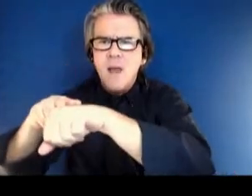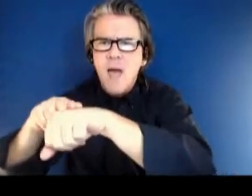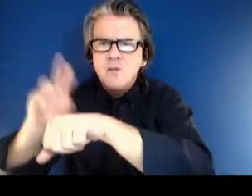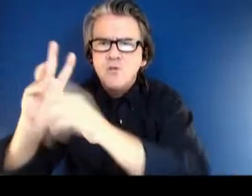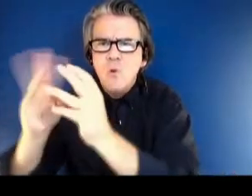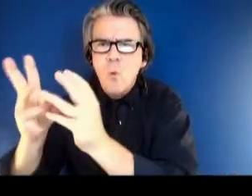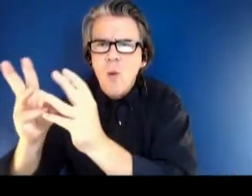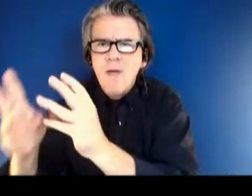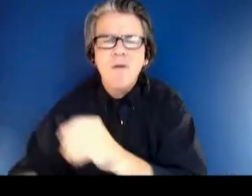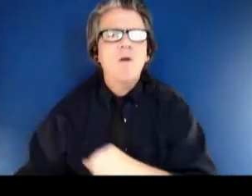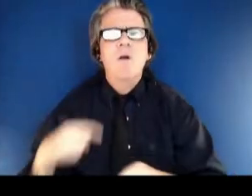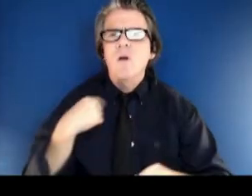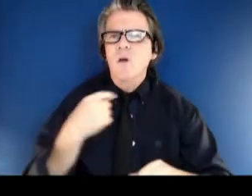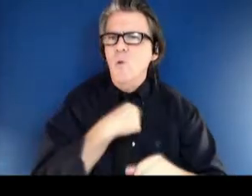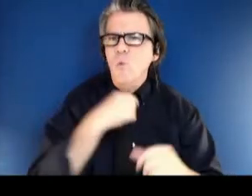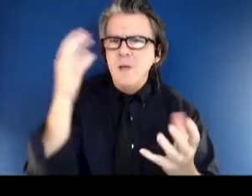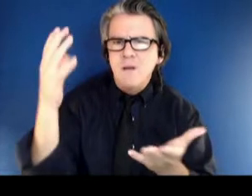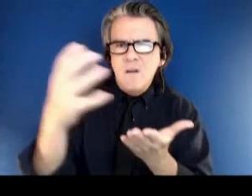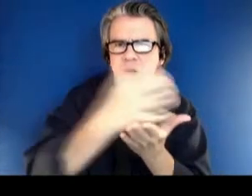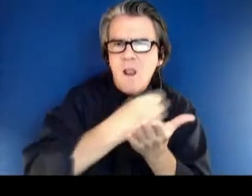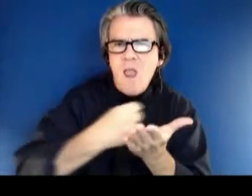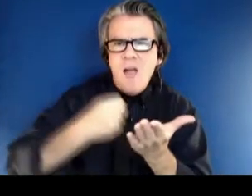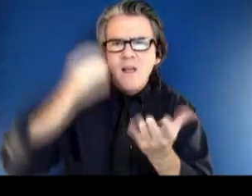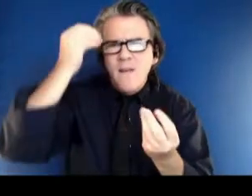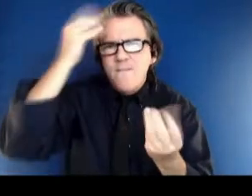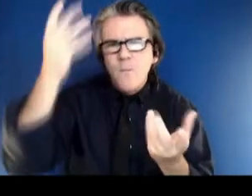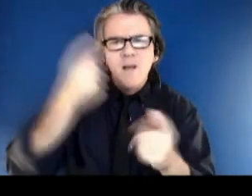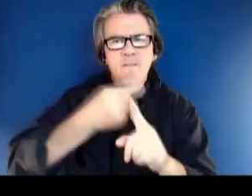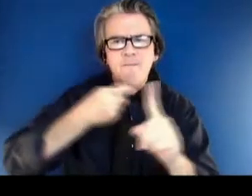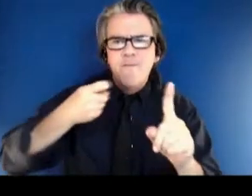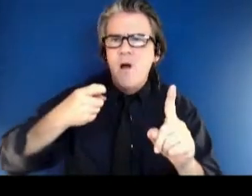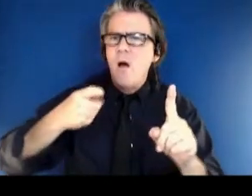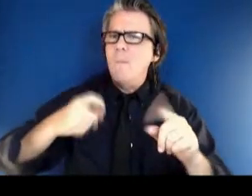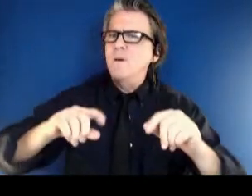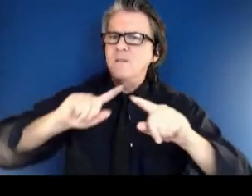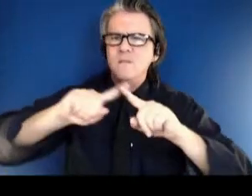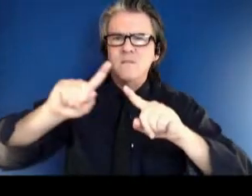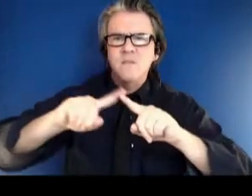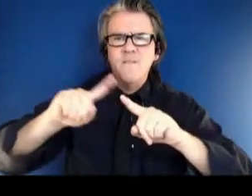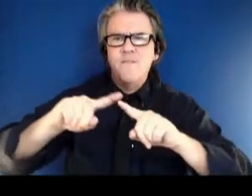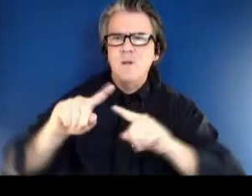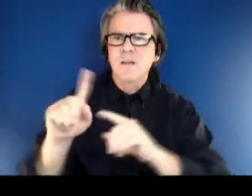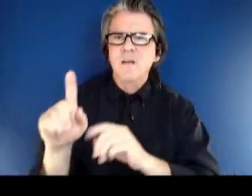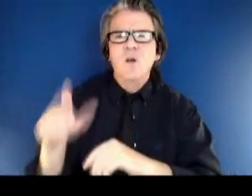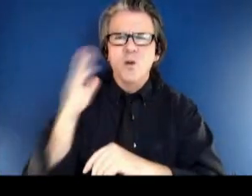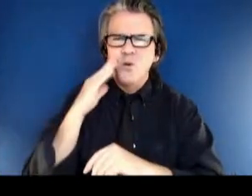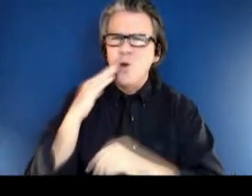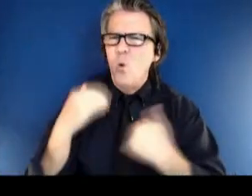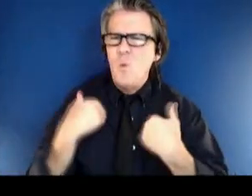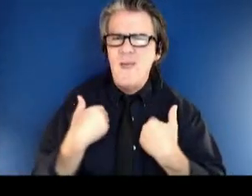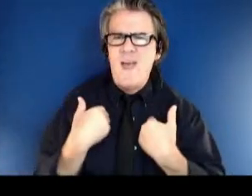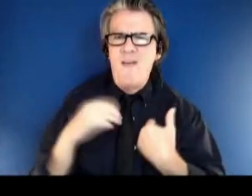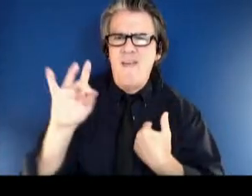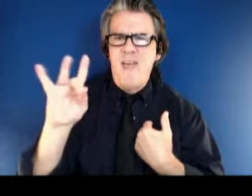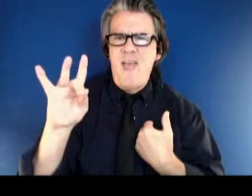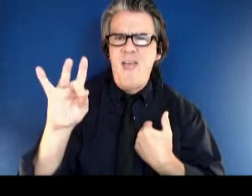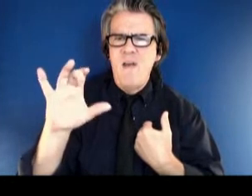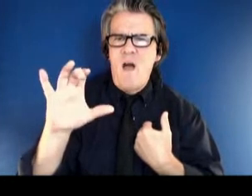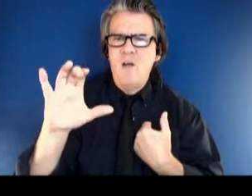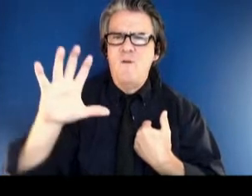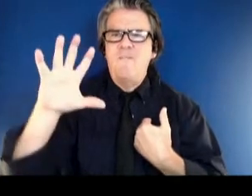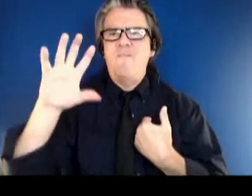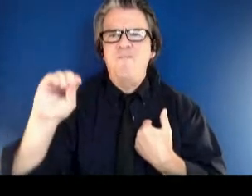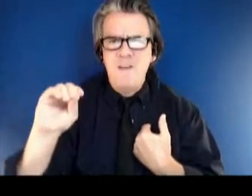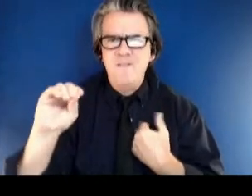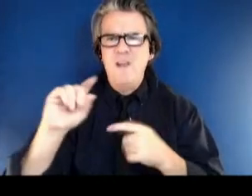real-time intelligence that we get from the hundreds of publicly owned and also PG&E owned weather stations out there, which we have 850